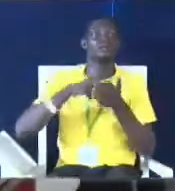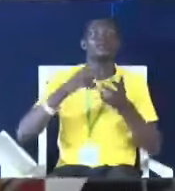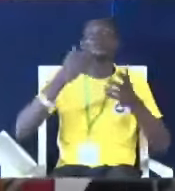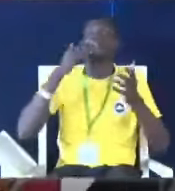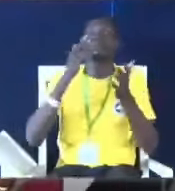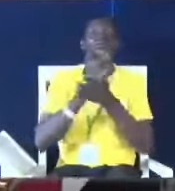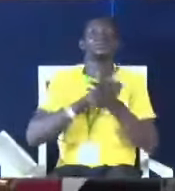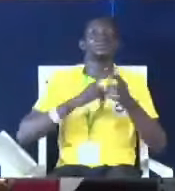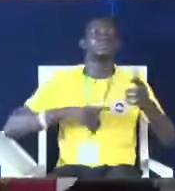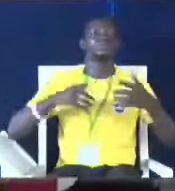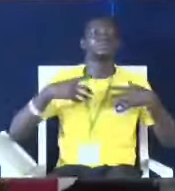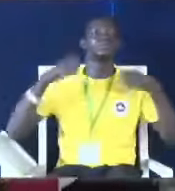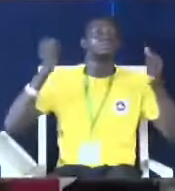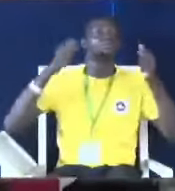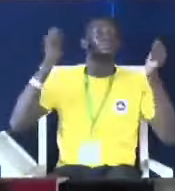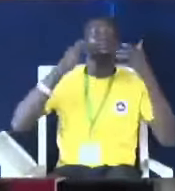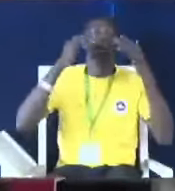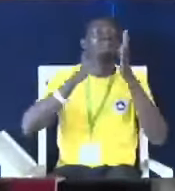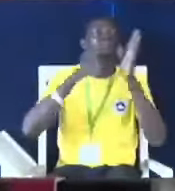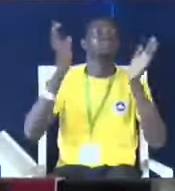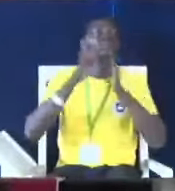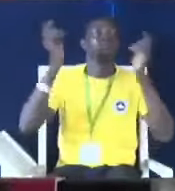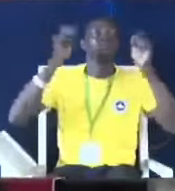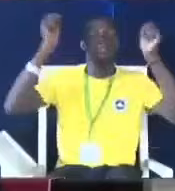you, Jesus.